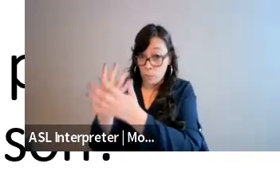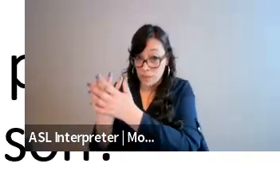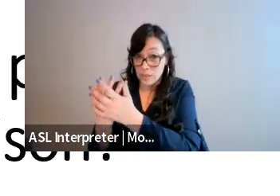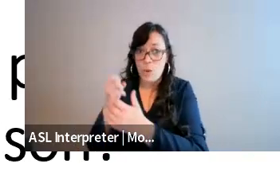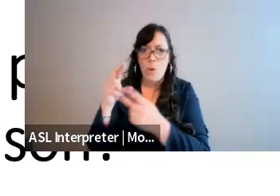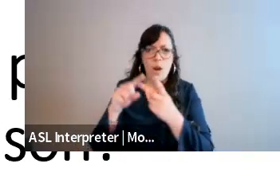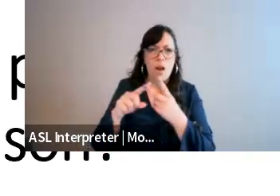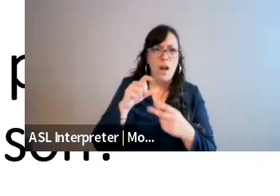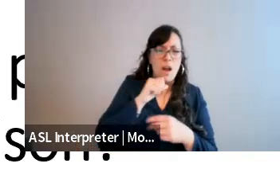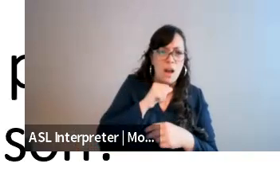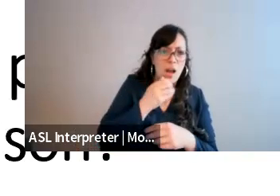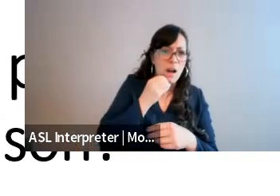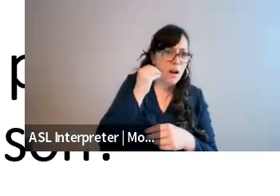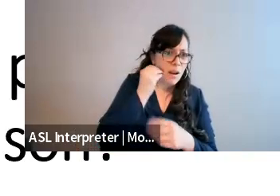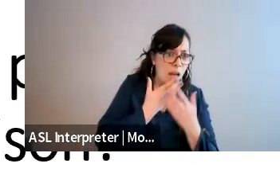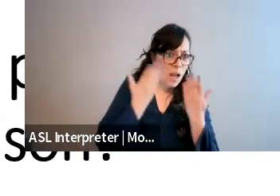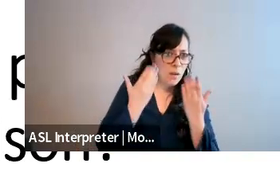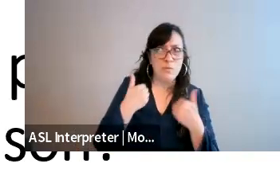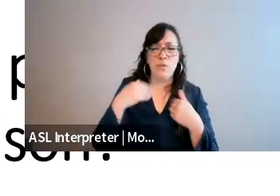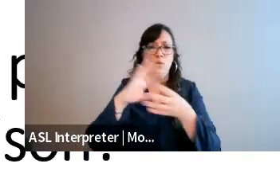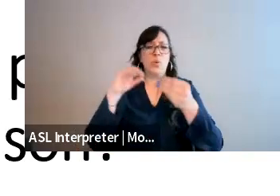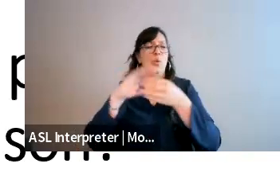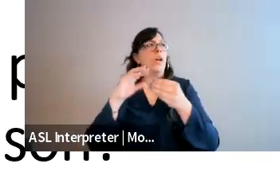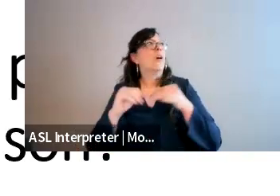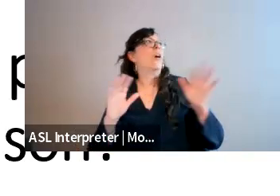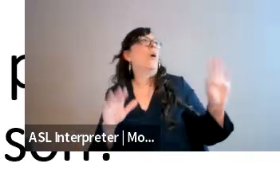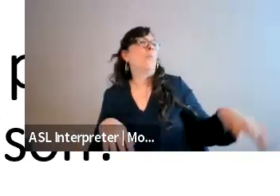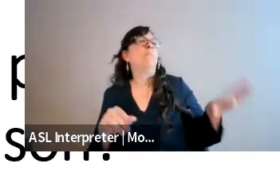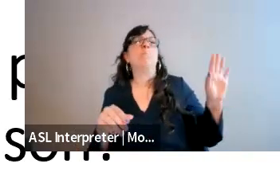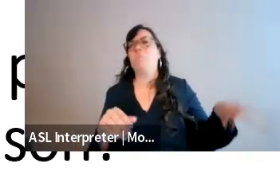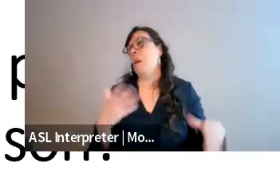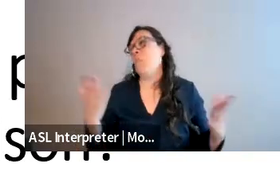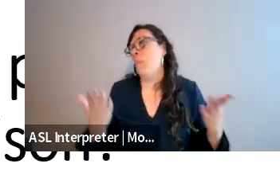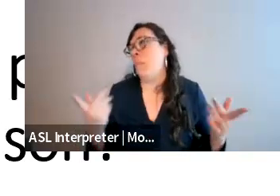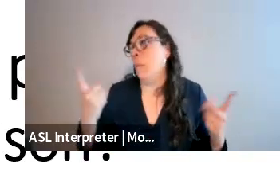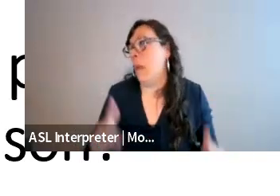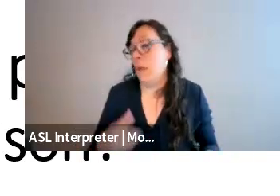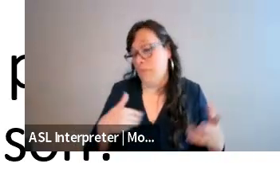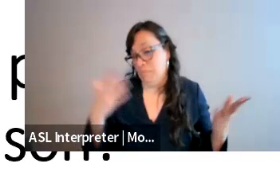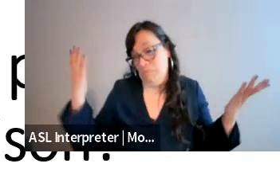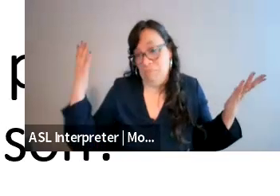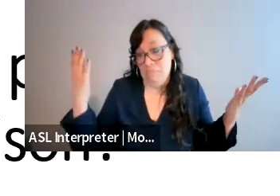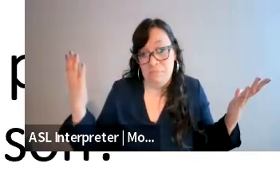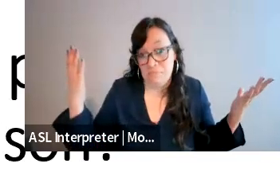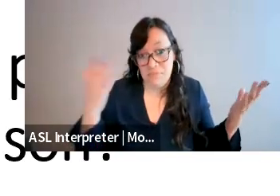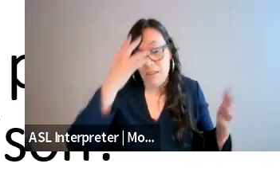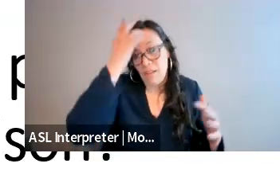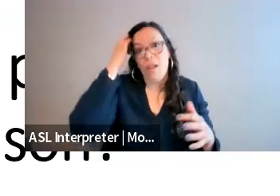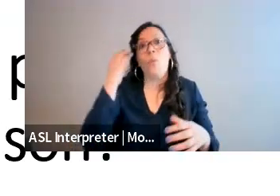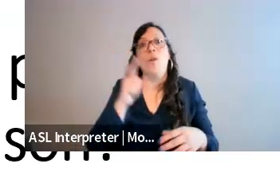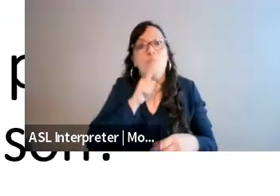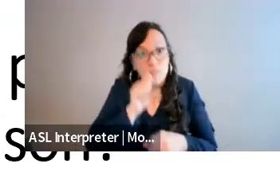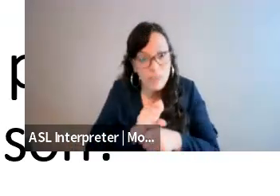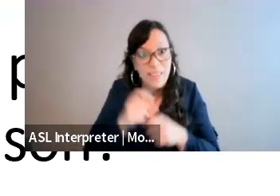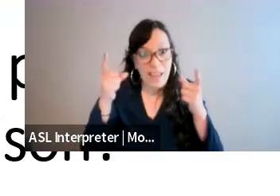Because largely it's rhetoric. It's just people just go, well, you know, that's probably what happened, right? What else could have happened? Well, what did happen is